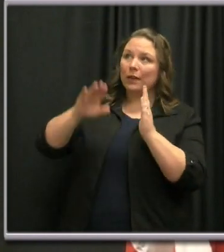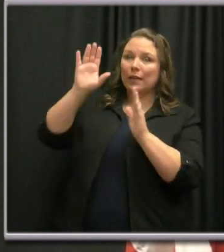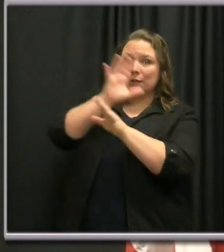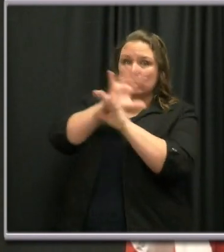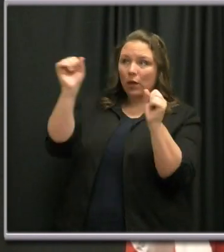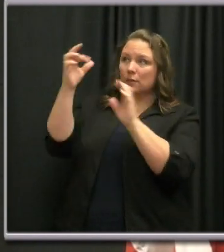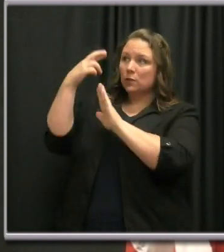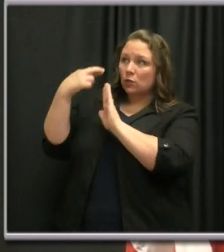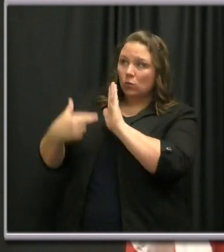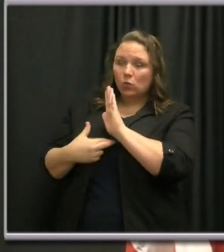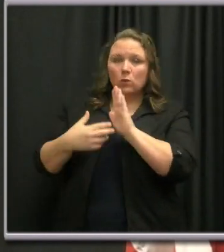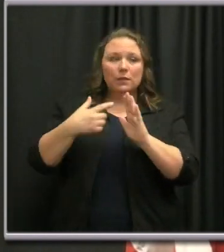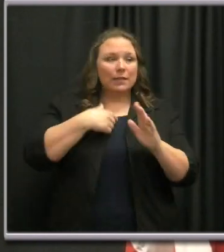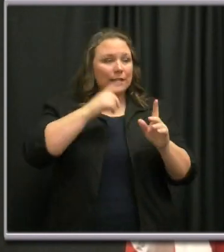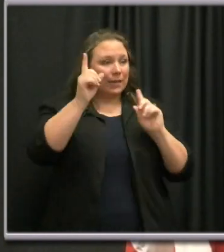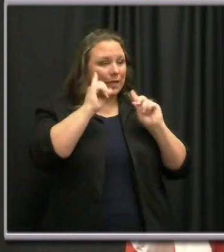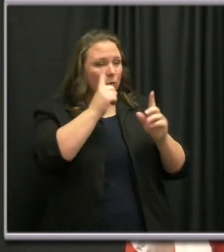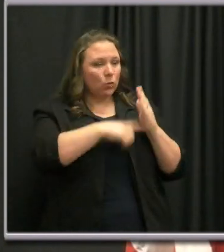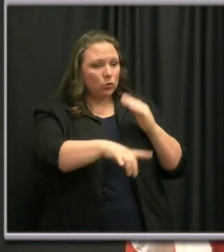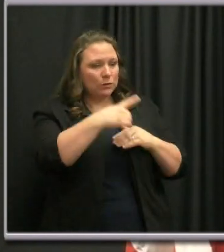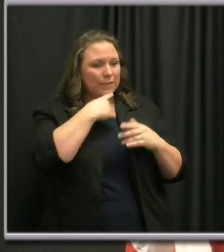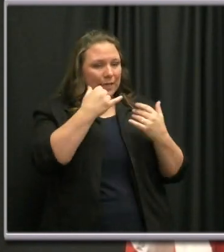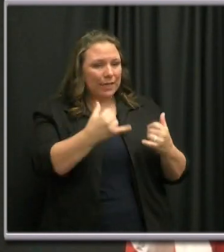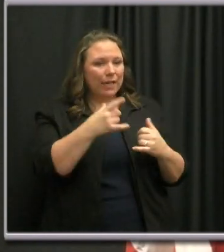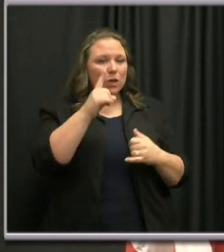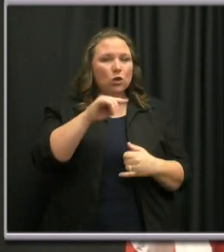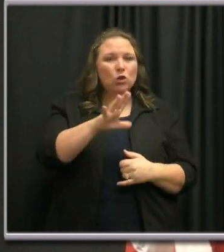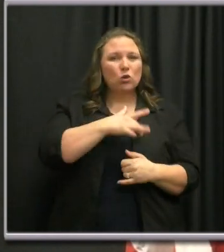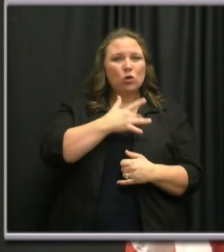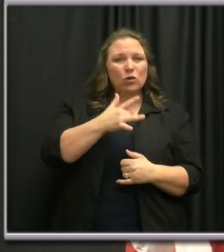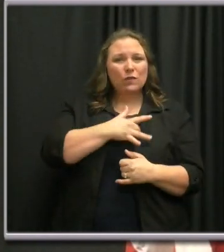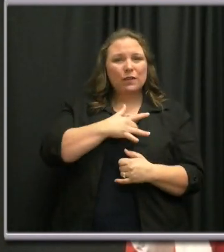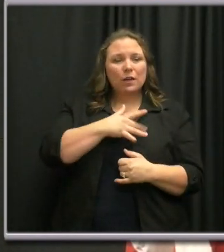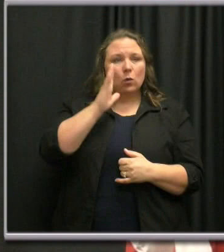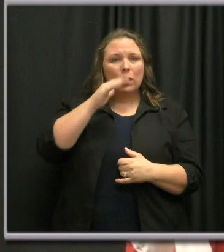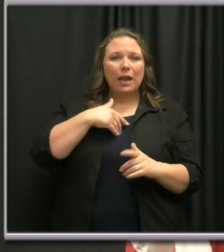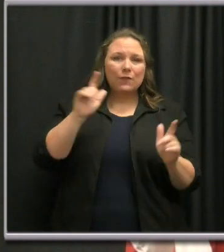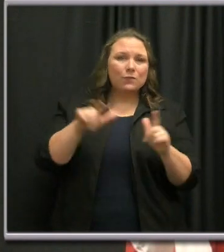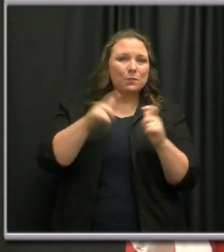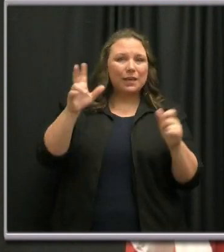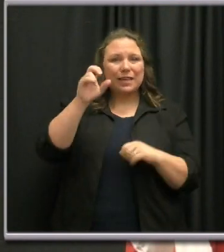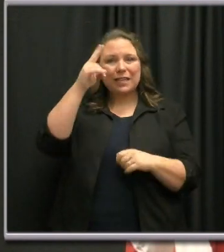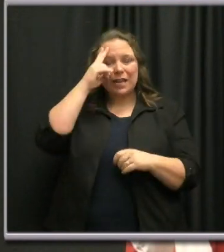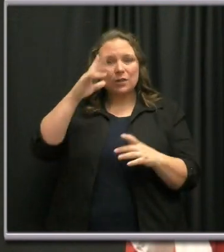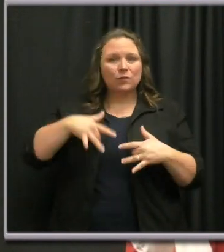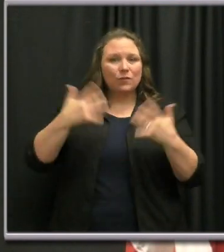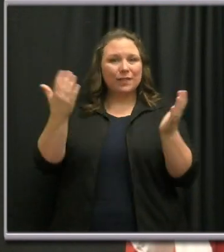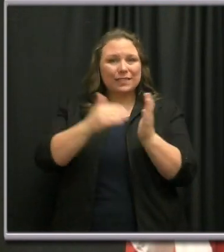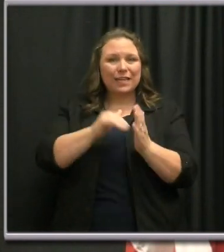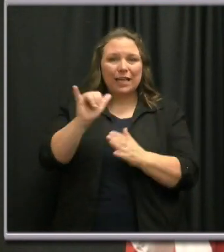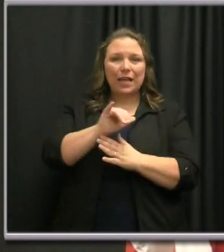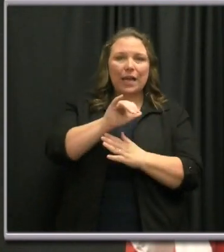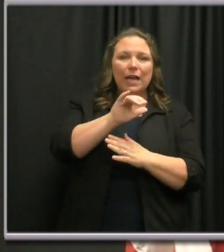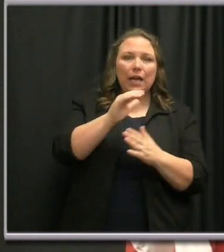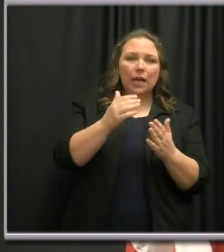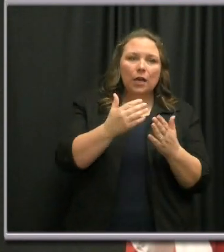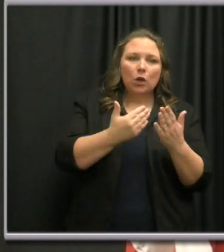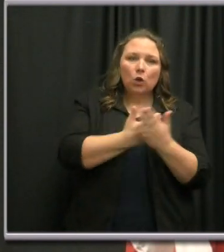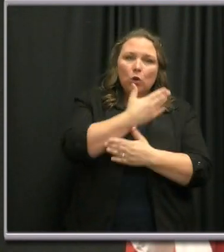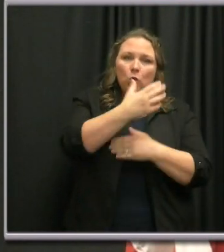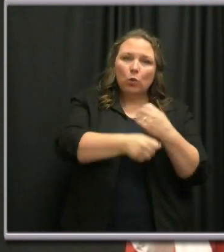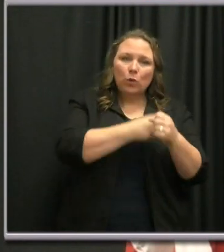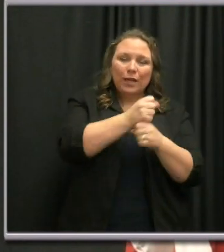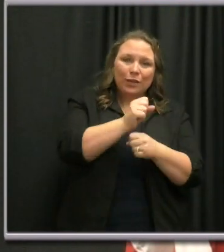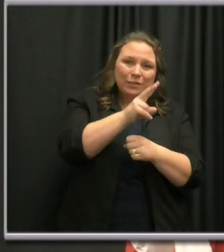do you ever see a point when we're going to have these massive Nashville events again, like New Year's Eve and CMA and 4th of